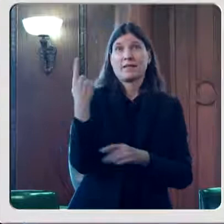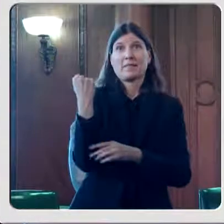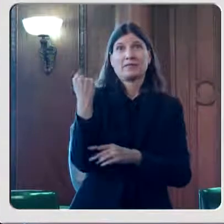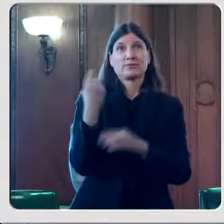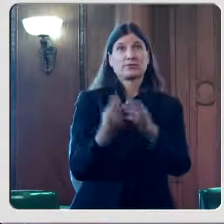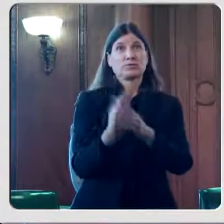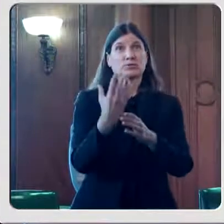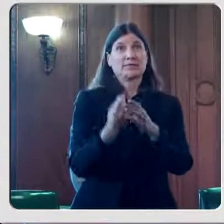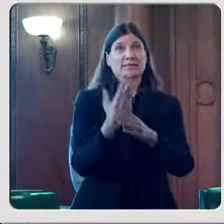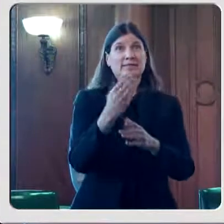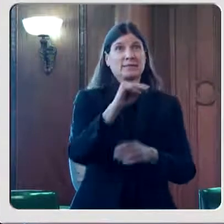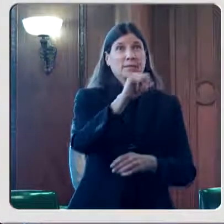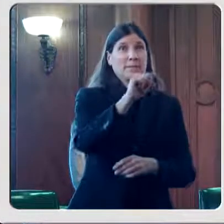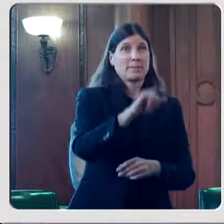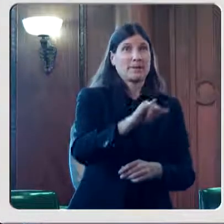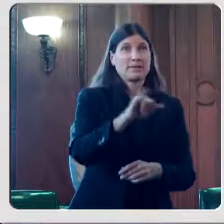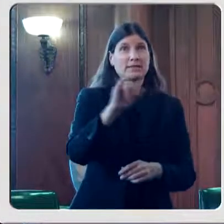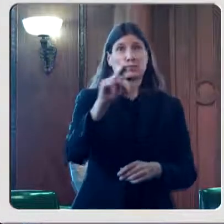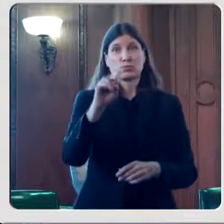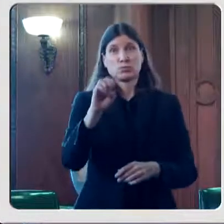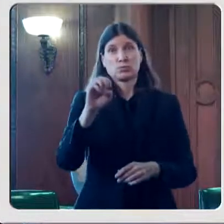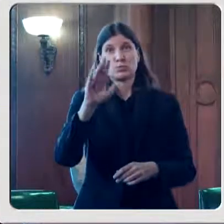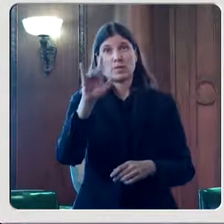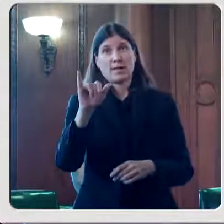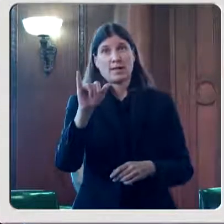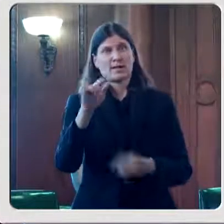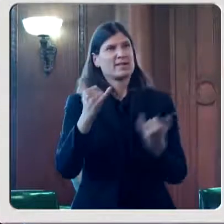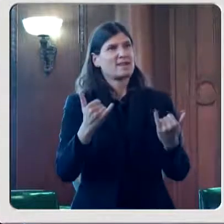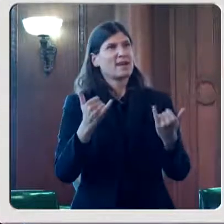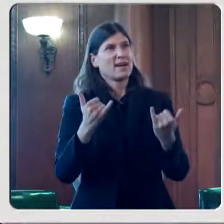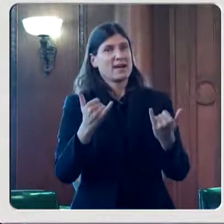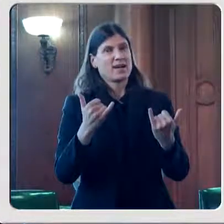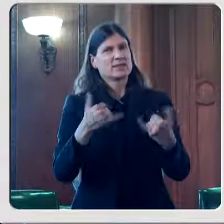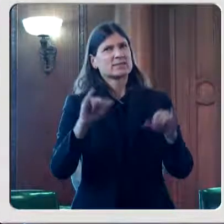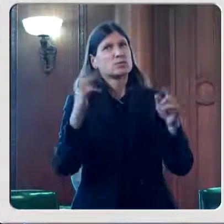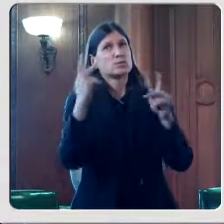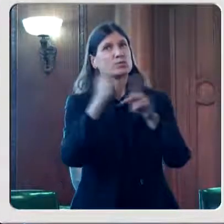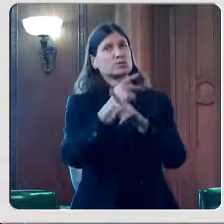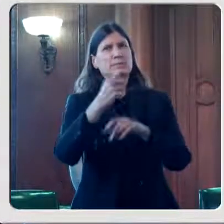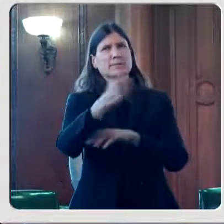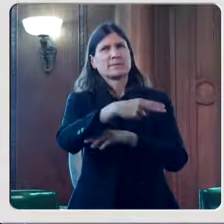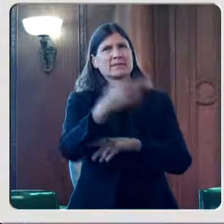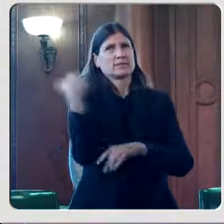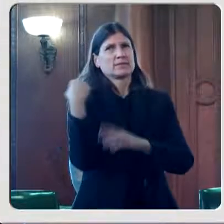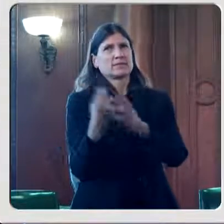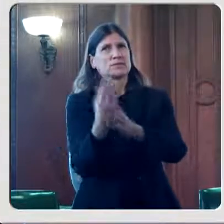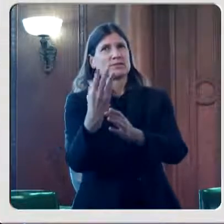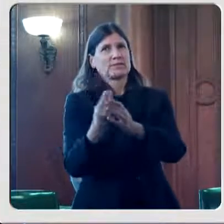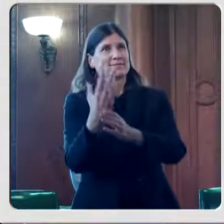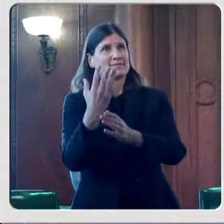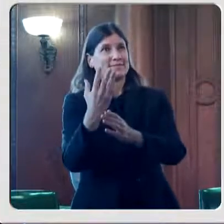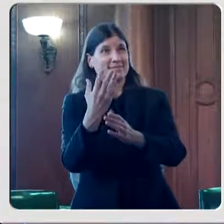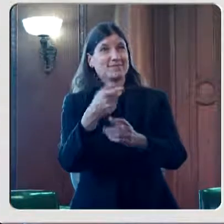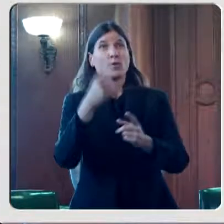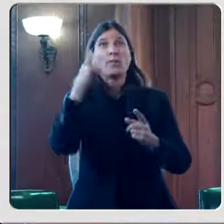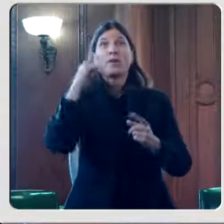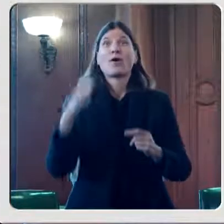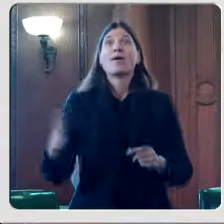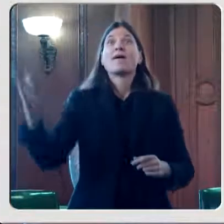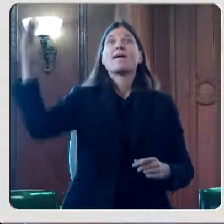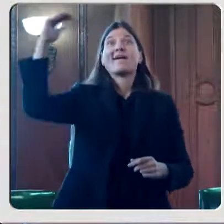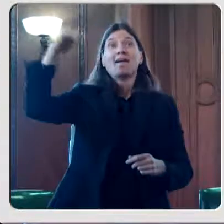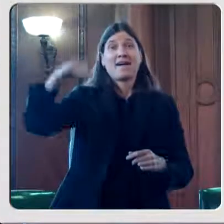million infections across the globe with 2.3 million deaths, more than 27 million infections here in the country, and